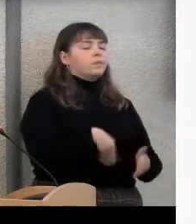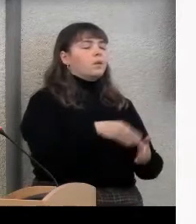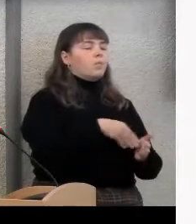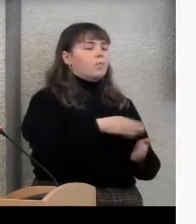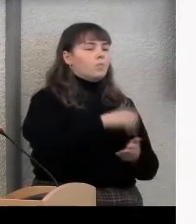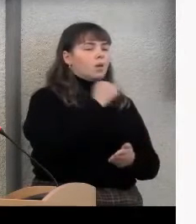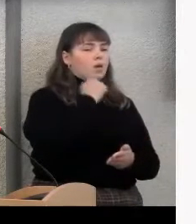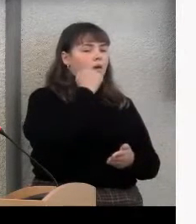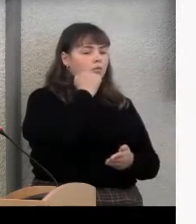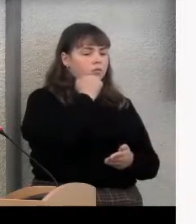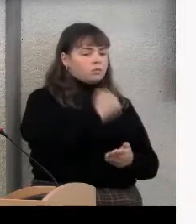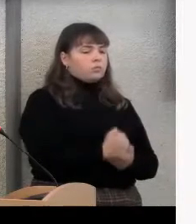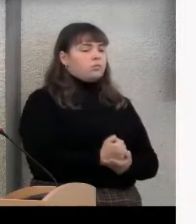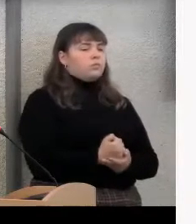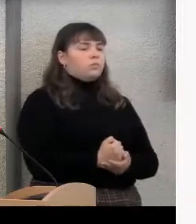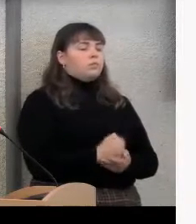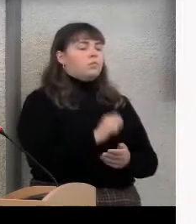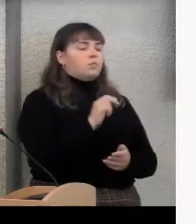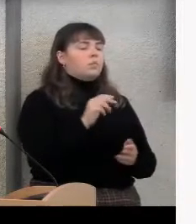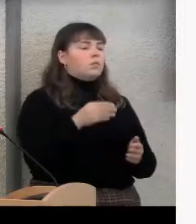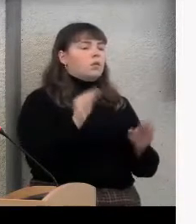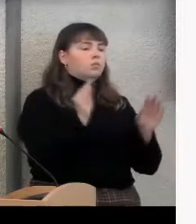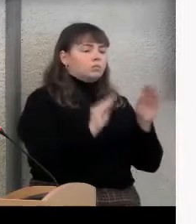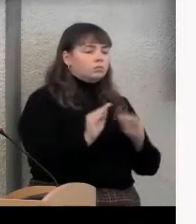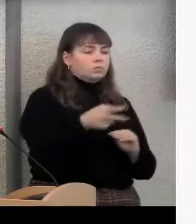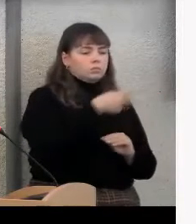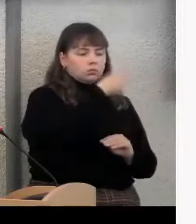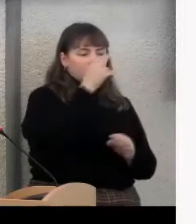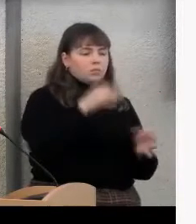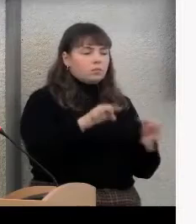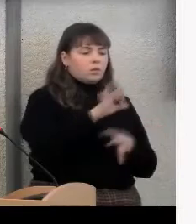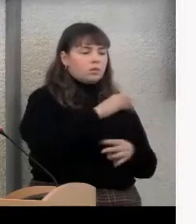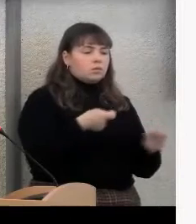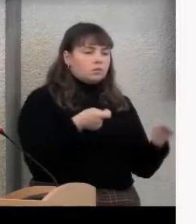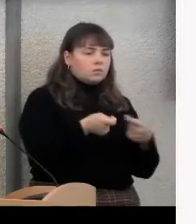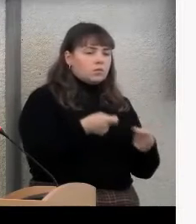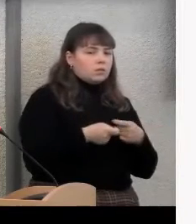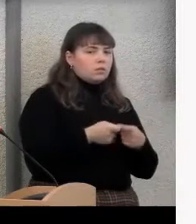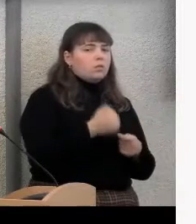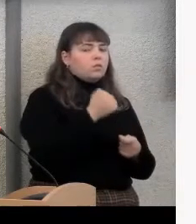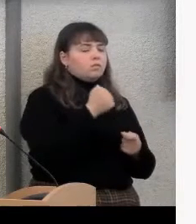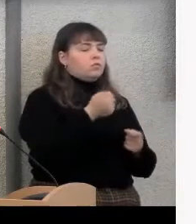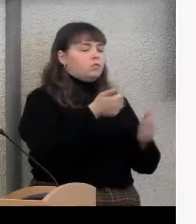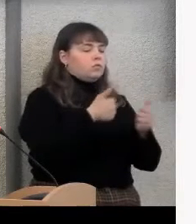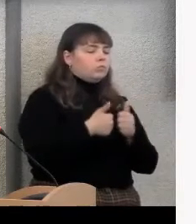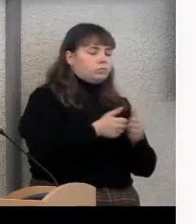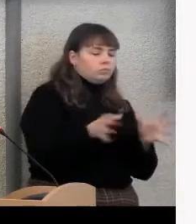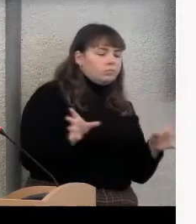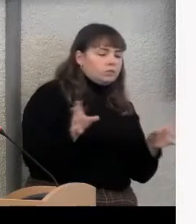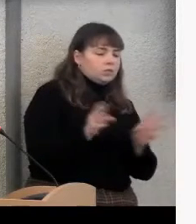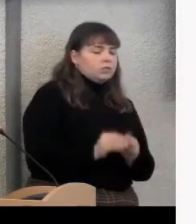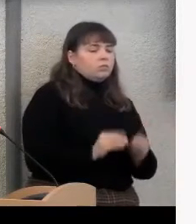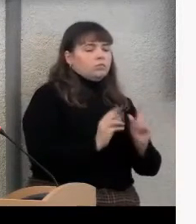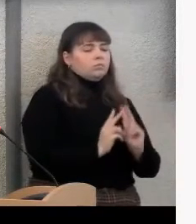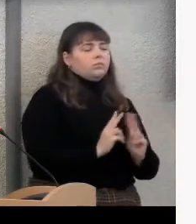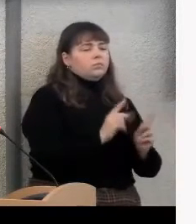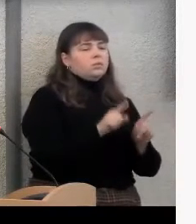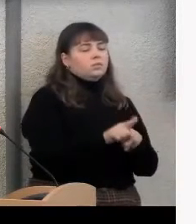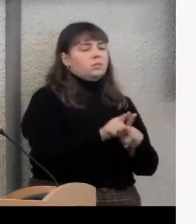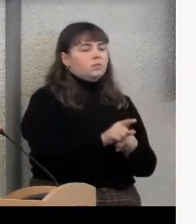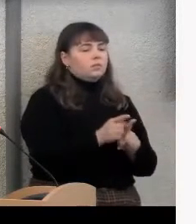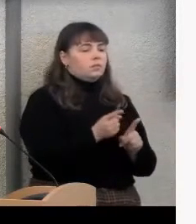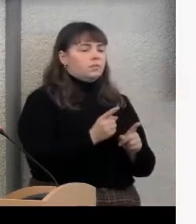ypatingai didelis ačiū Kurk Lietuvai projekto vadovams, kurios mus lydėjo visą šią projekto metu ir iš kurių sėmėmės didelį